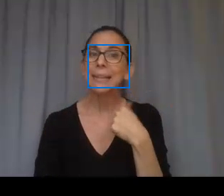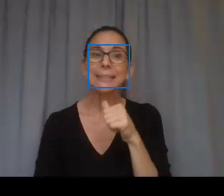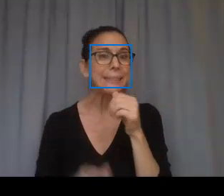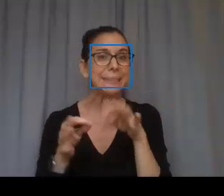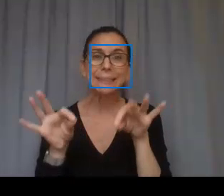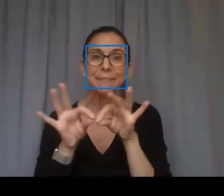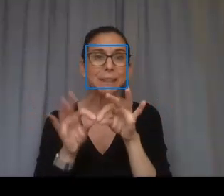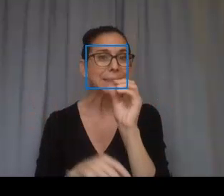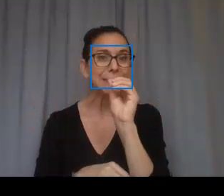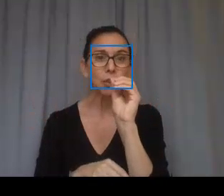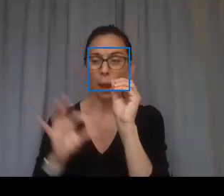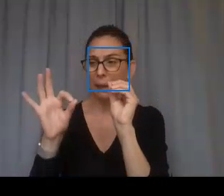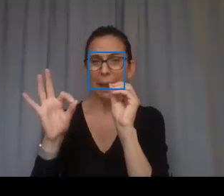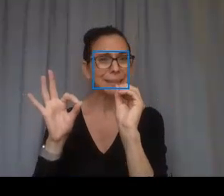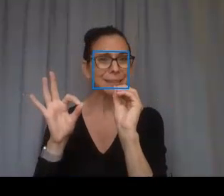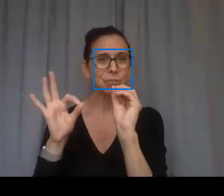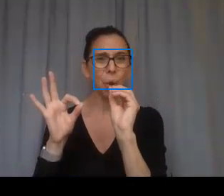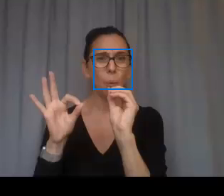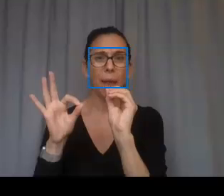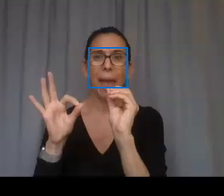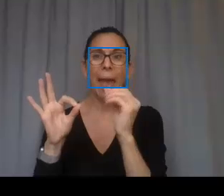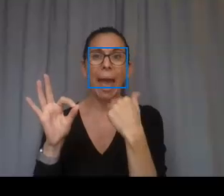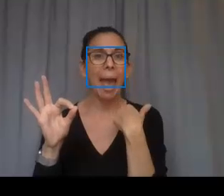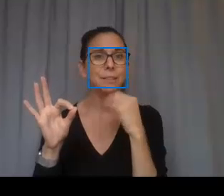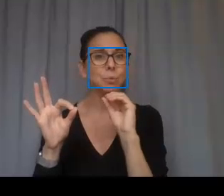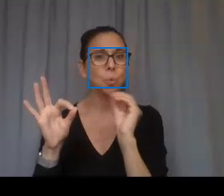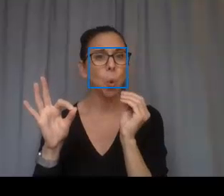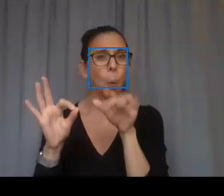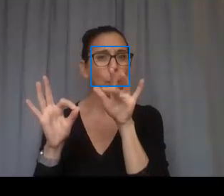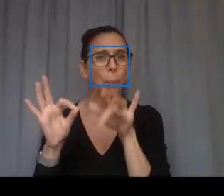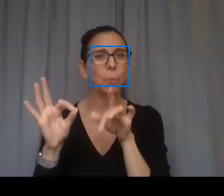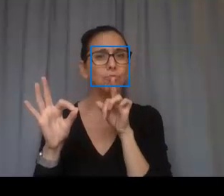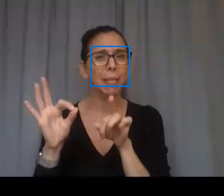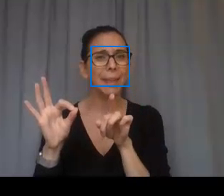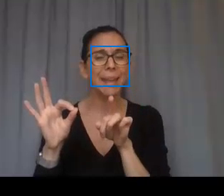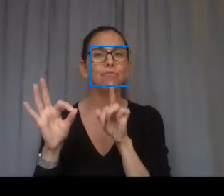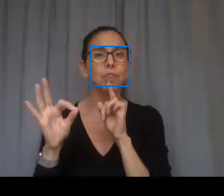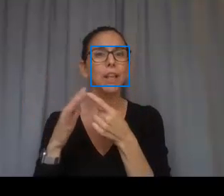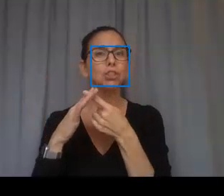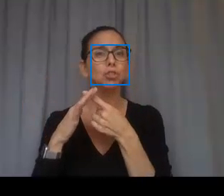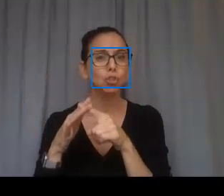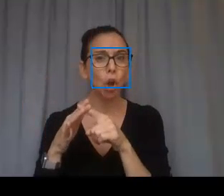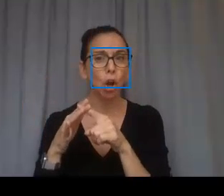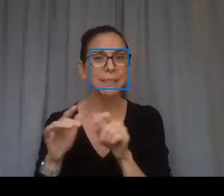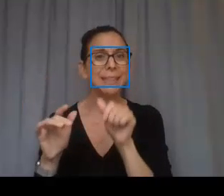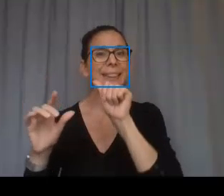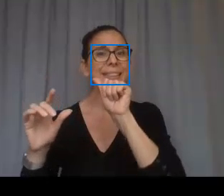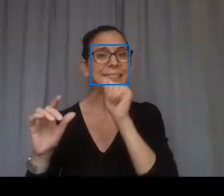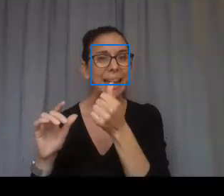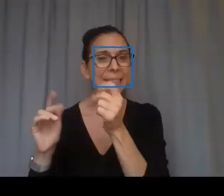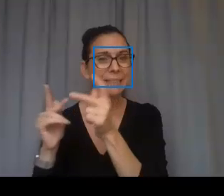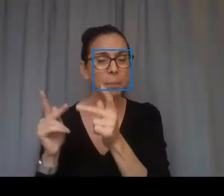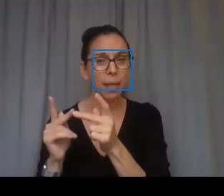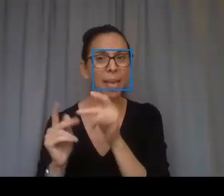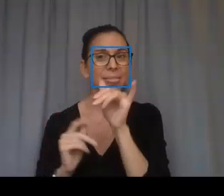in the ones place, so it actually doesn't even have that digit there. It actually starts at the tens place,